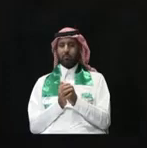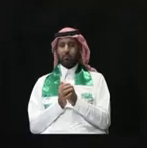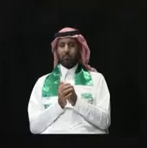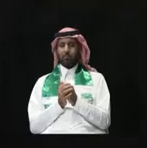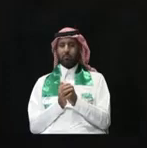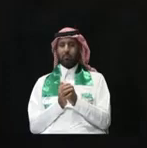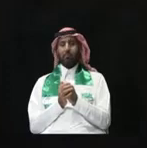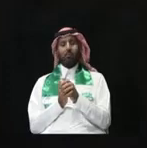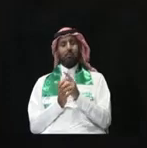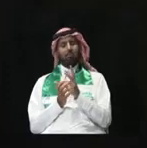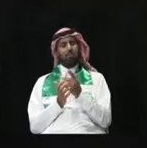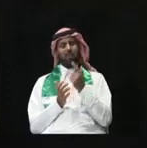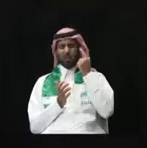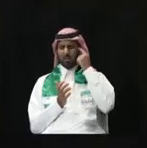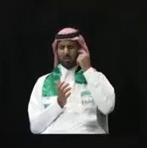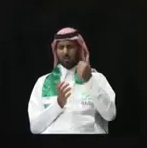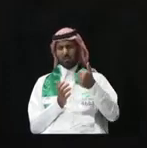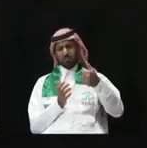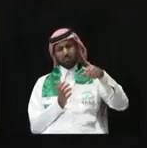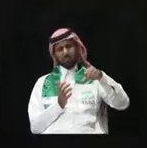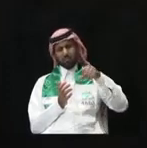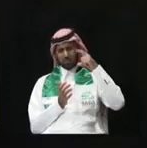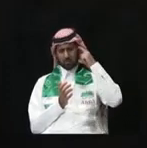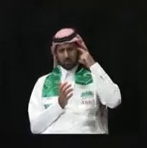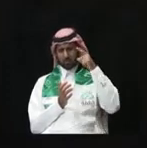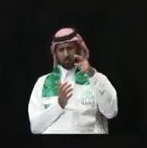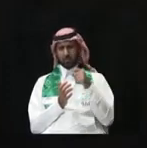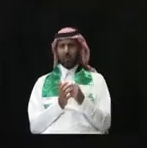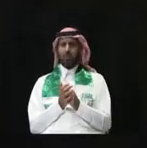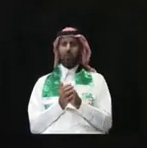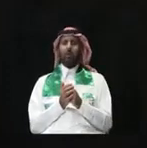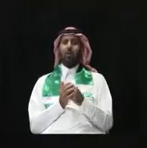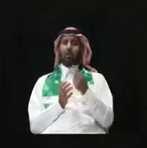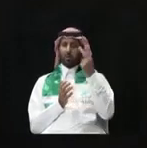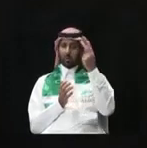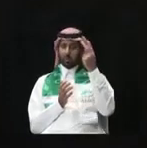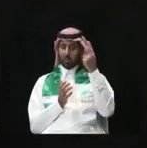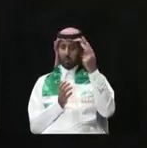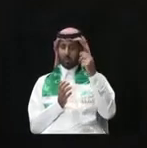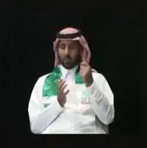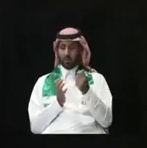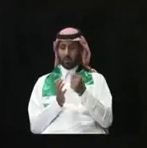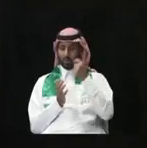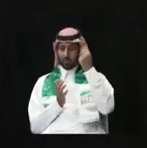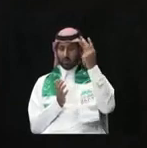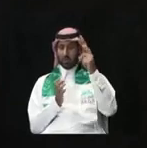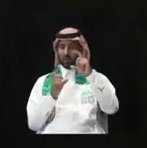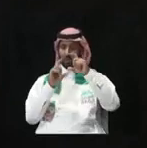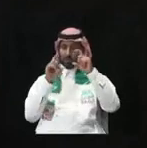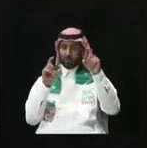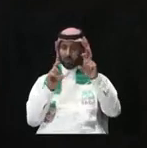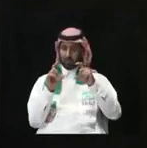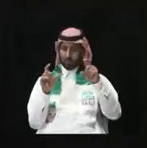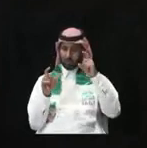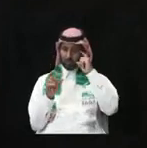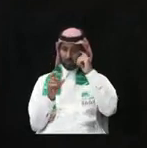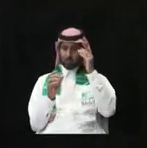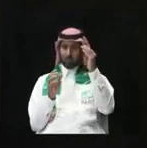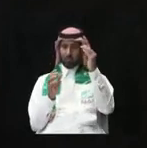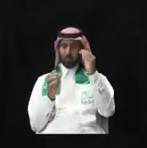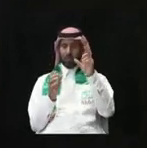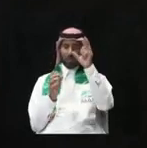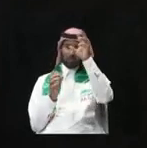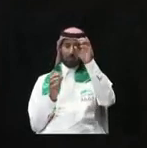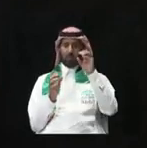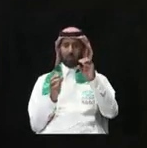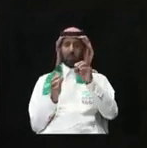have positive or negative effect. Write 2 sentences in here, 2 in there, and 2